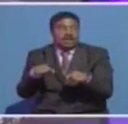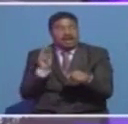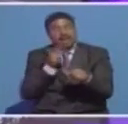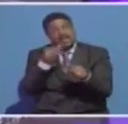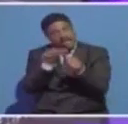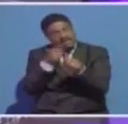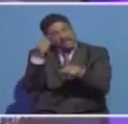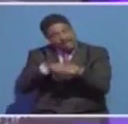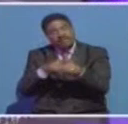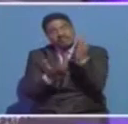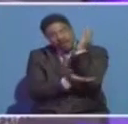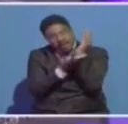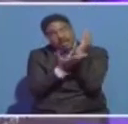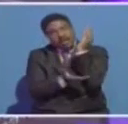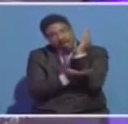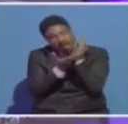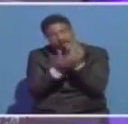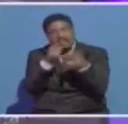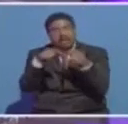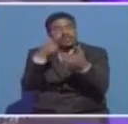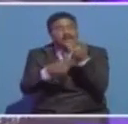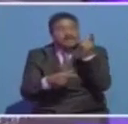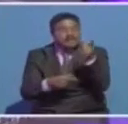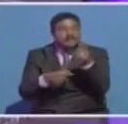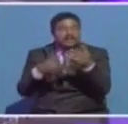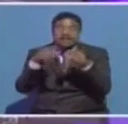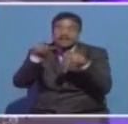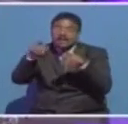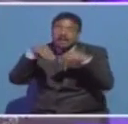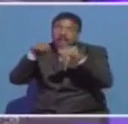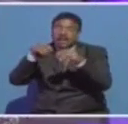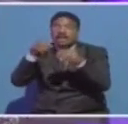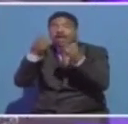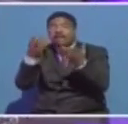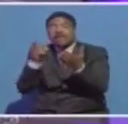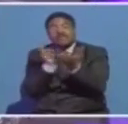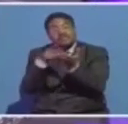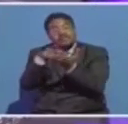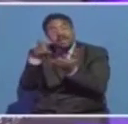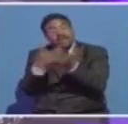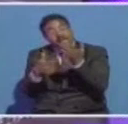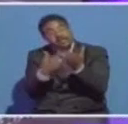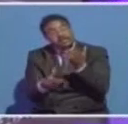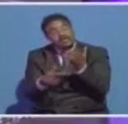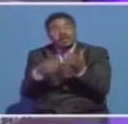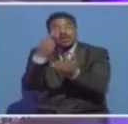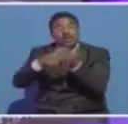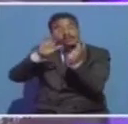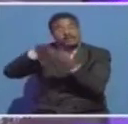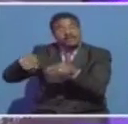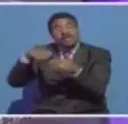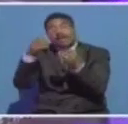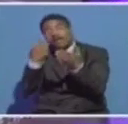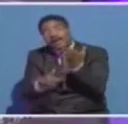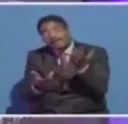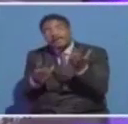say this market is at so much percentage complete, what's remaining is this and that,